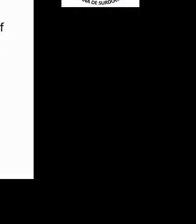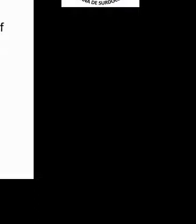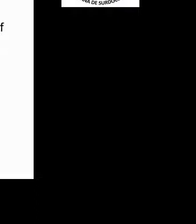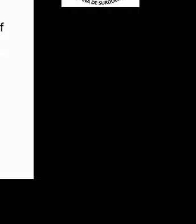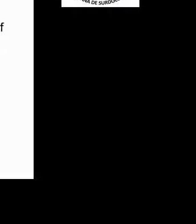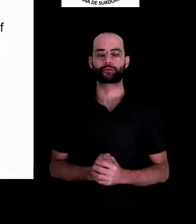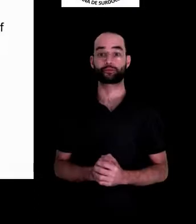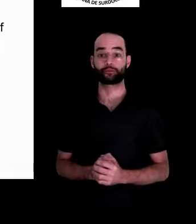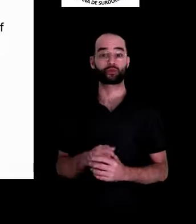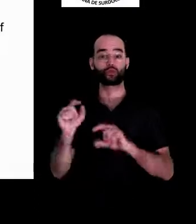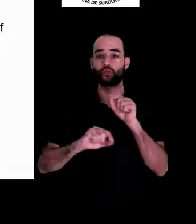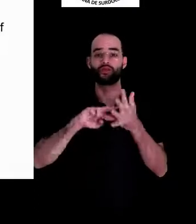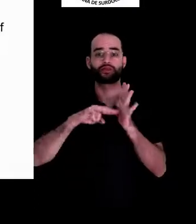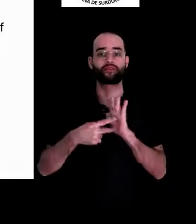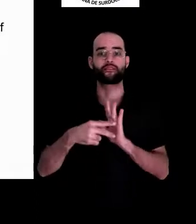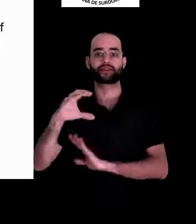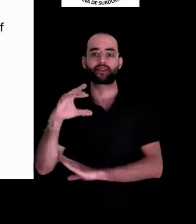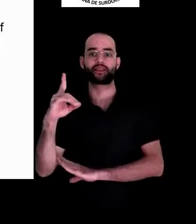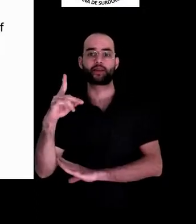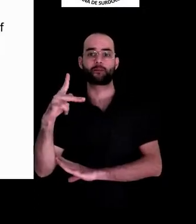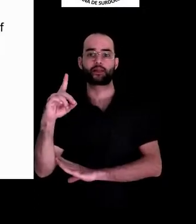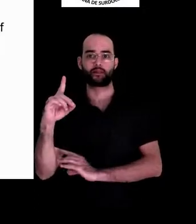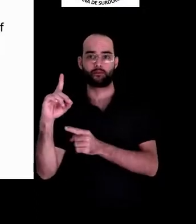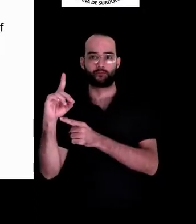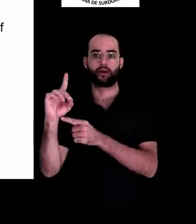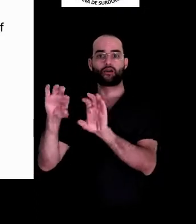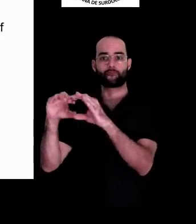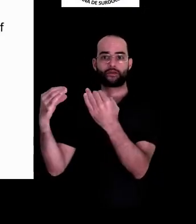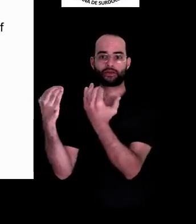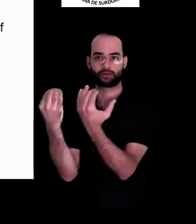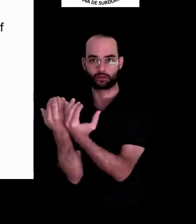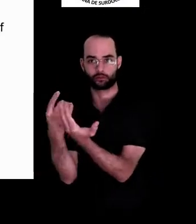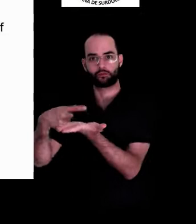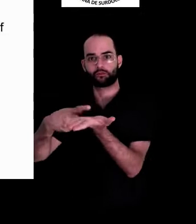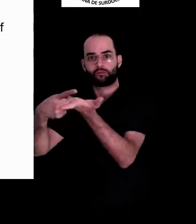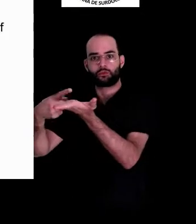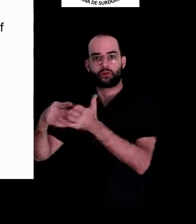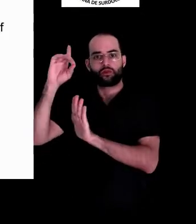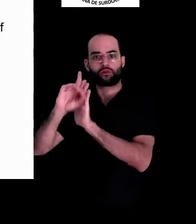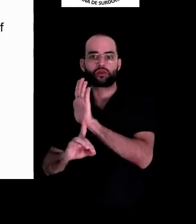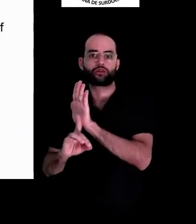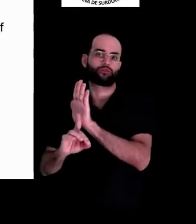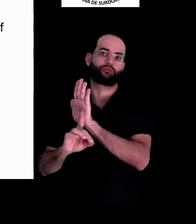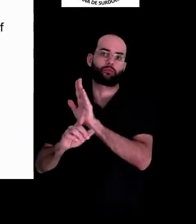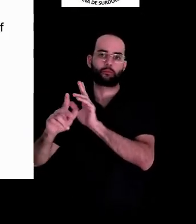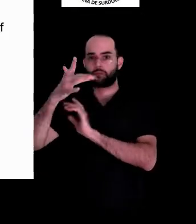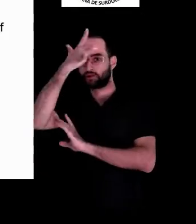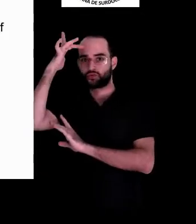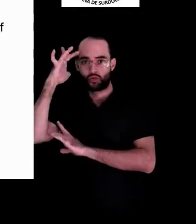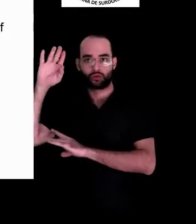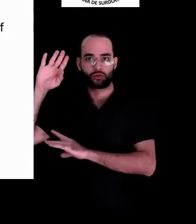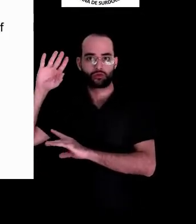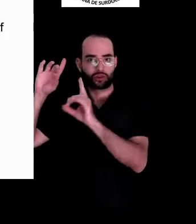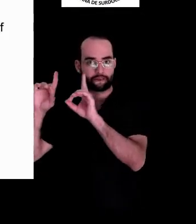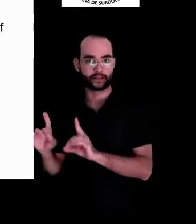red ink, the acronym CDPD, and in black, Convention of